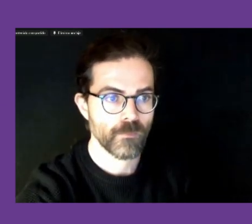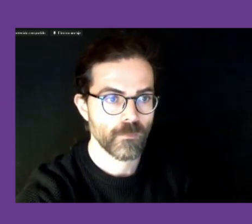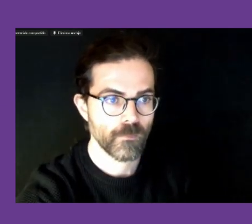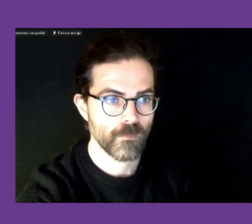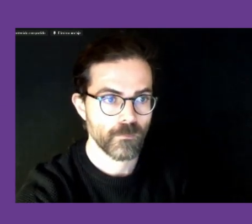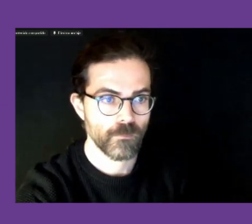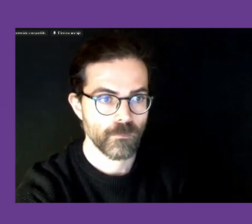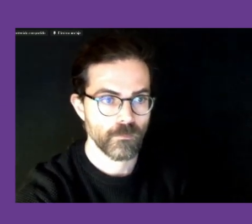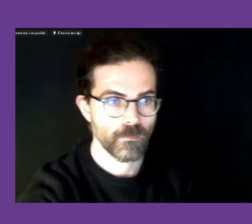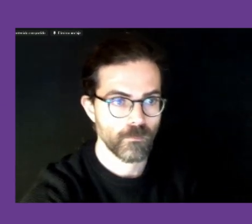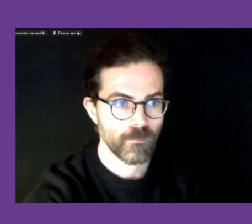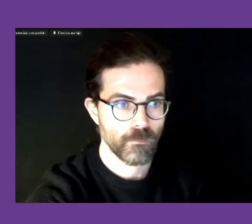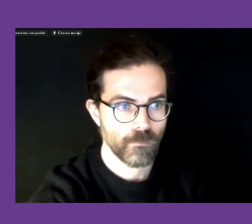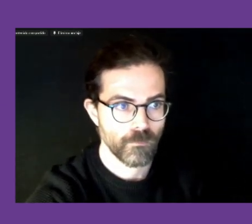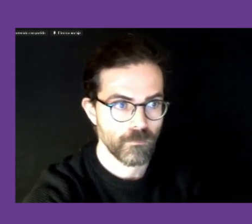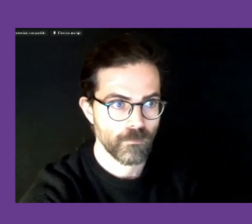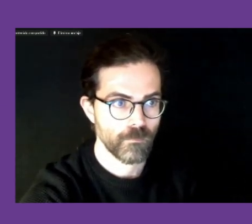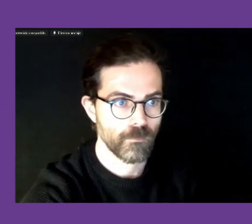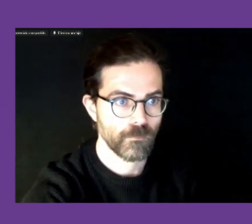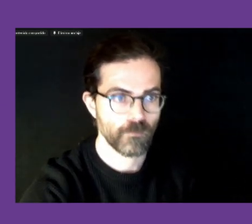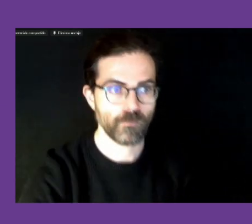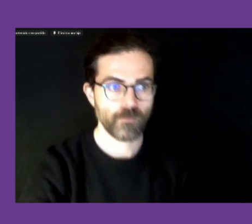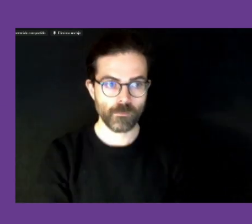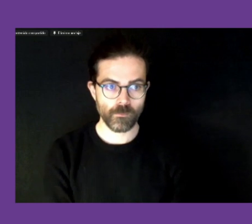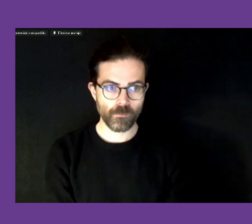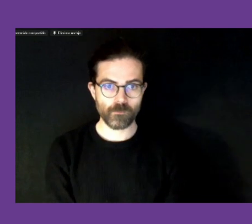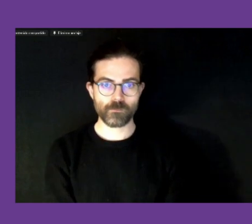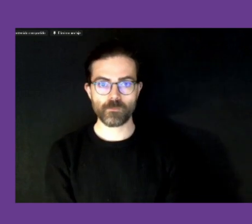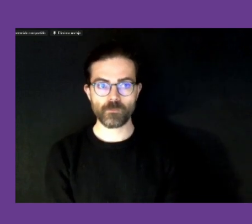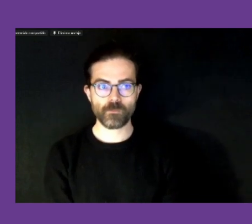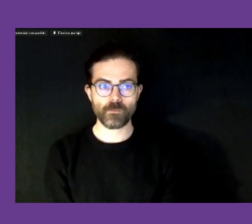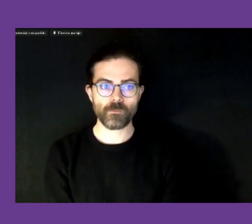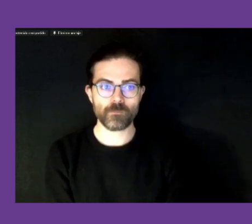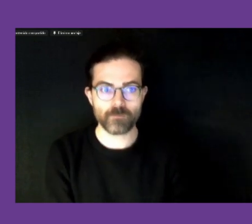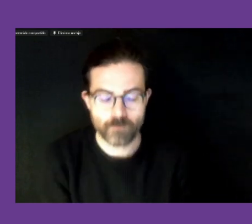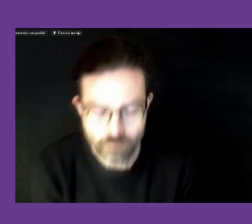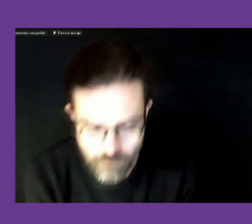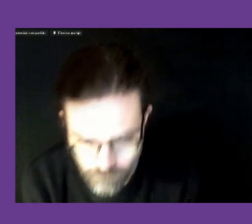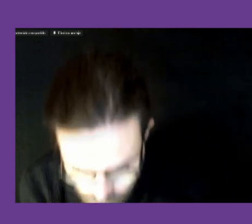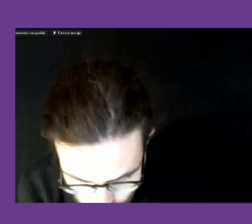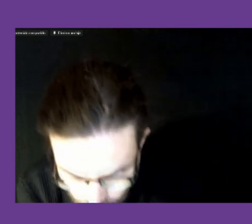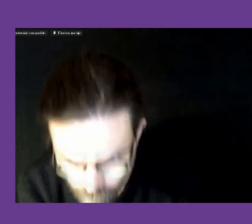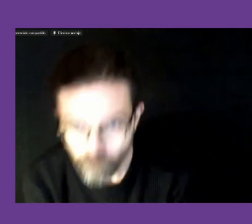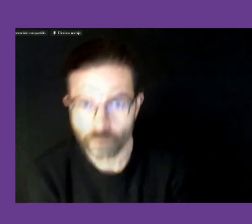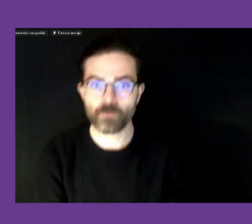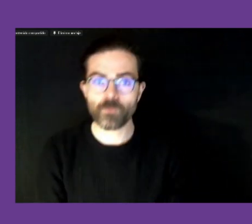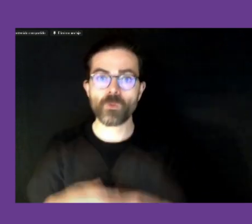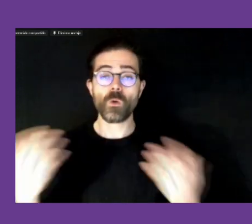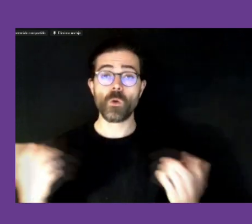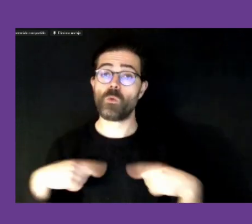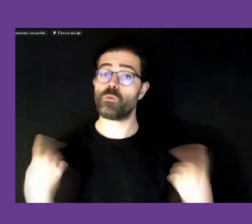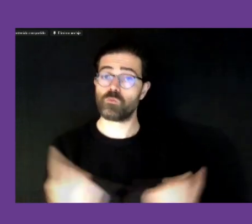point, that we still need some advances to clarify and to get agreement. But we are coordinated